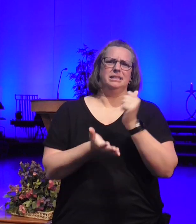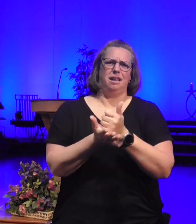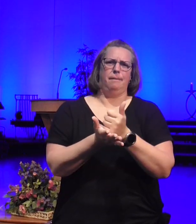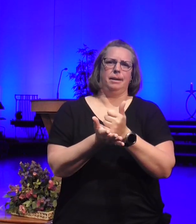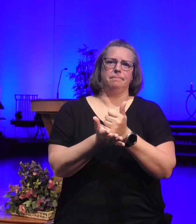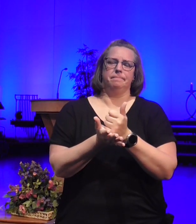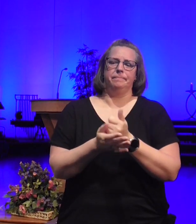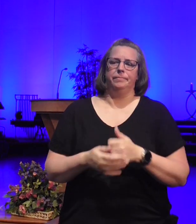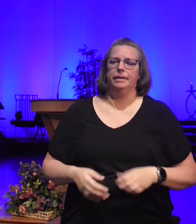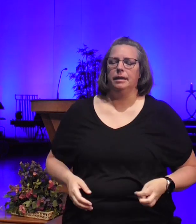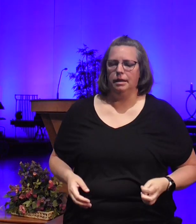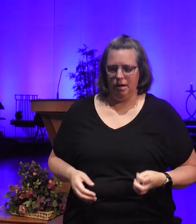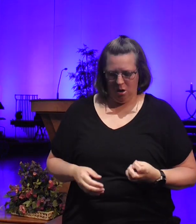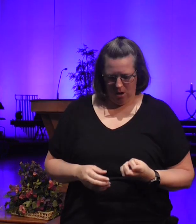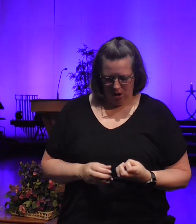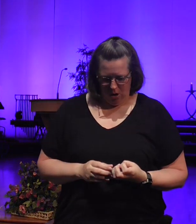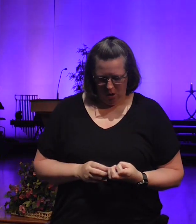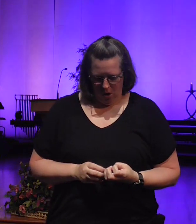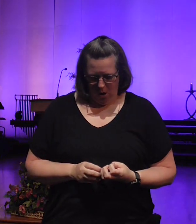Amen.